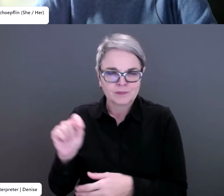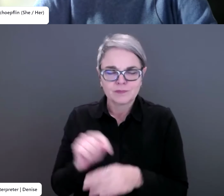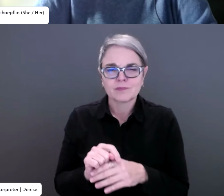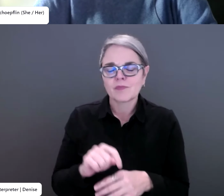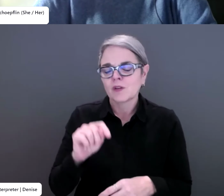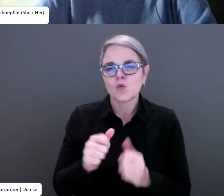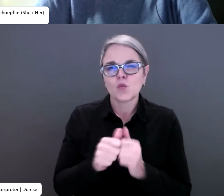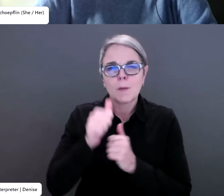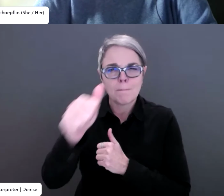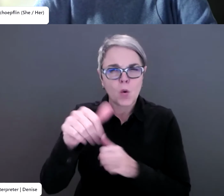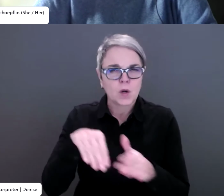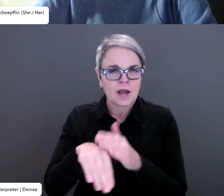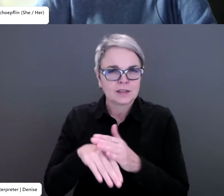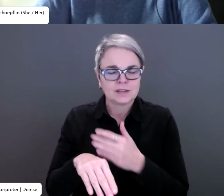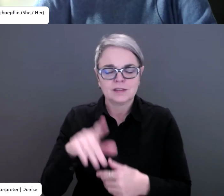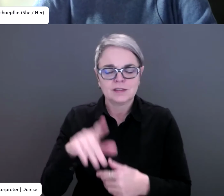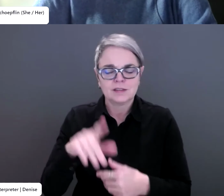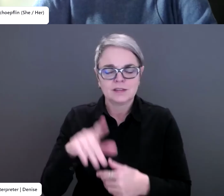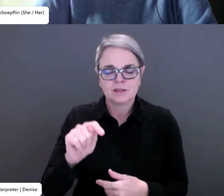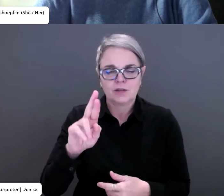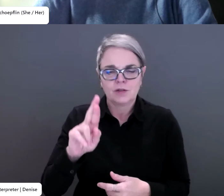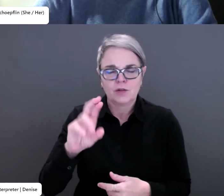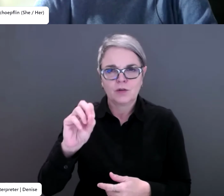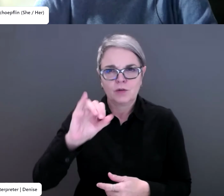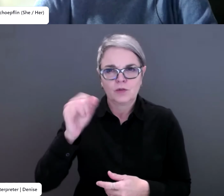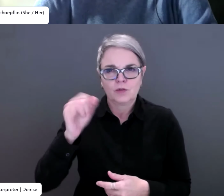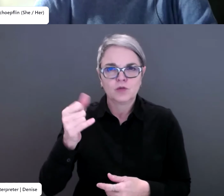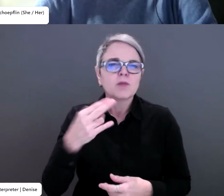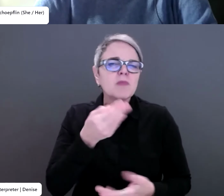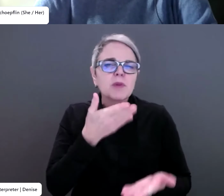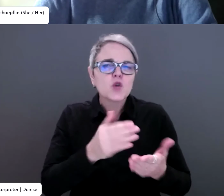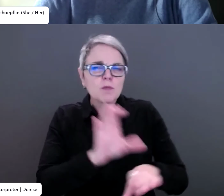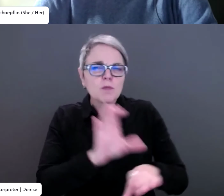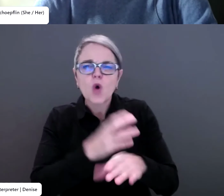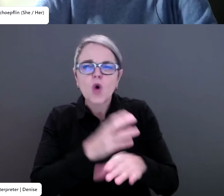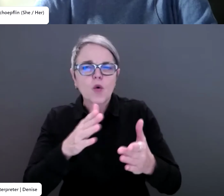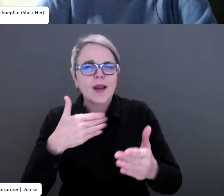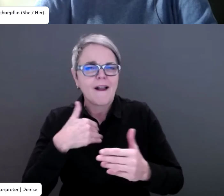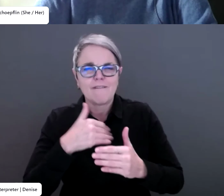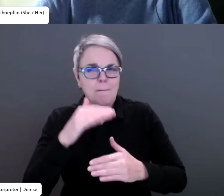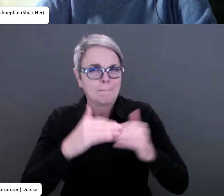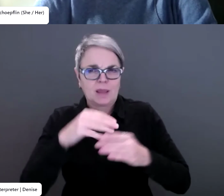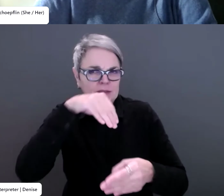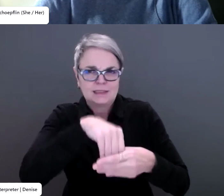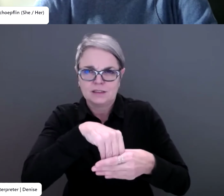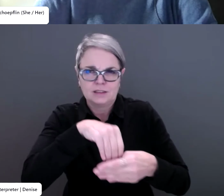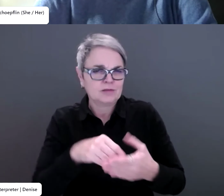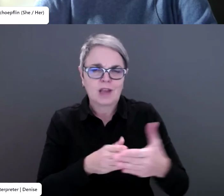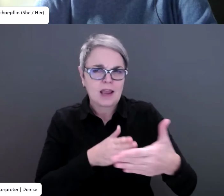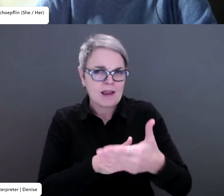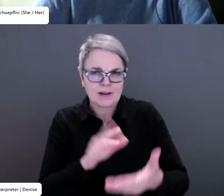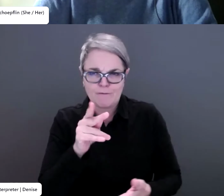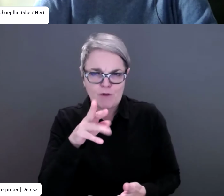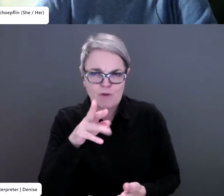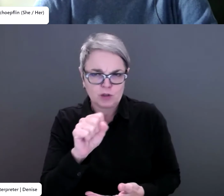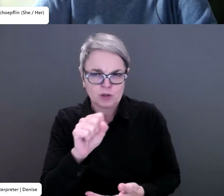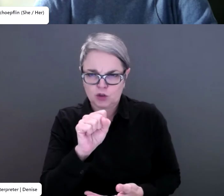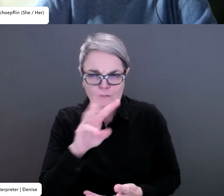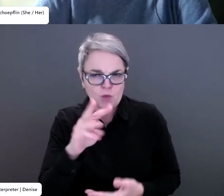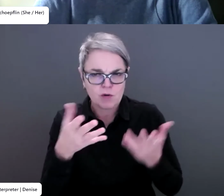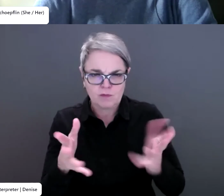your built-in antivirus software on your computer. On top of that, you might, what I do is I cycle through